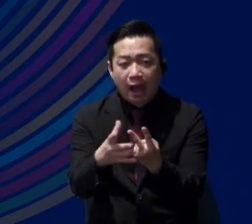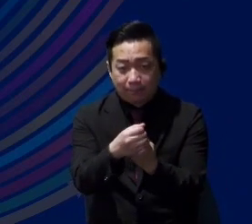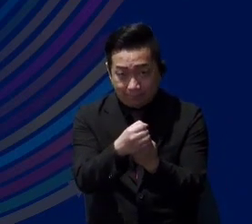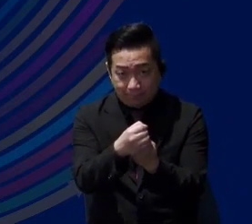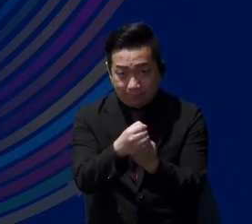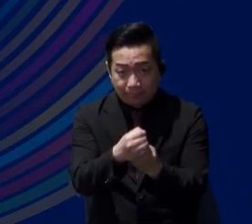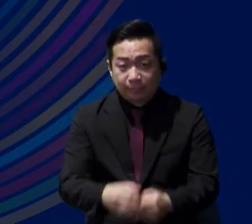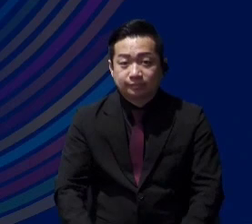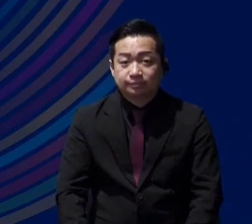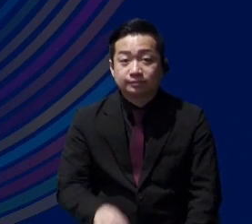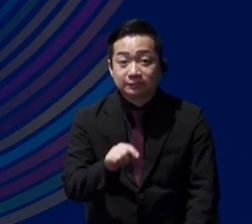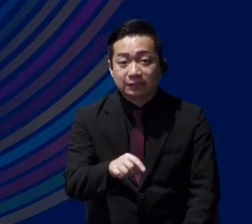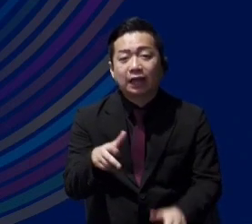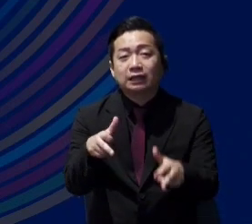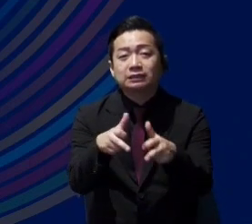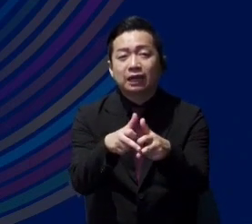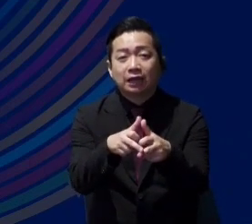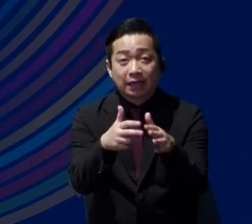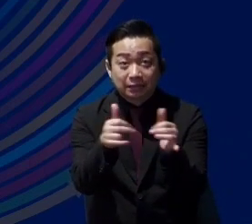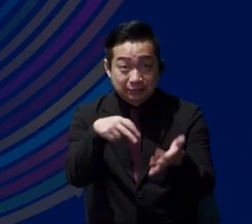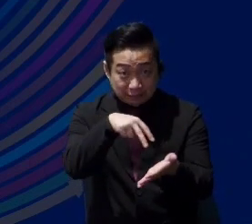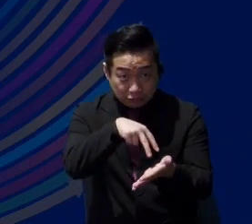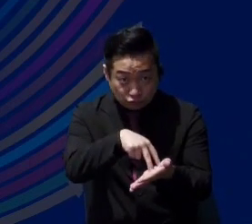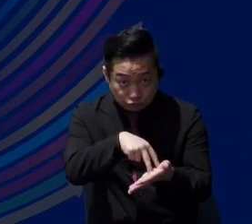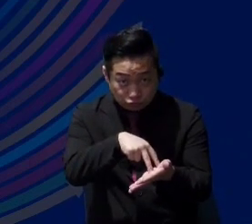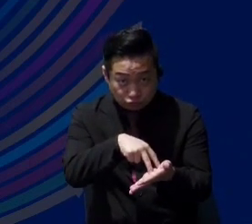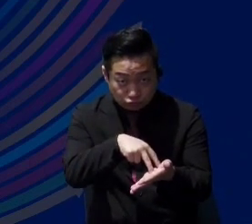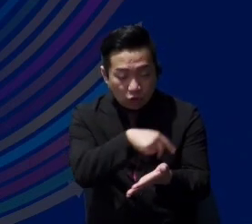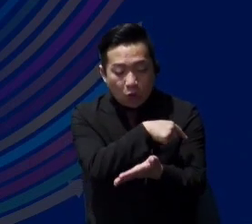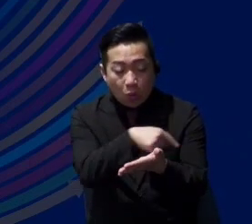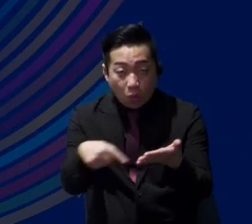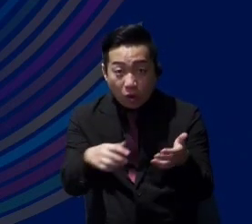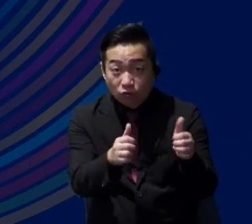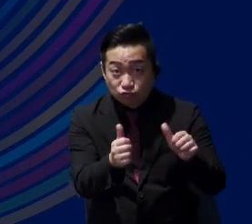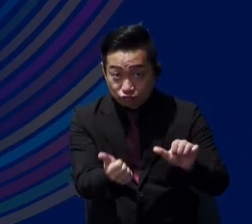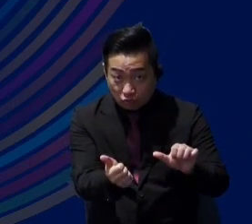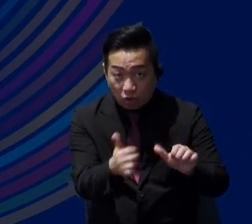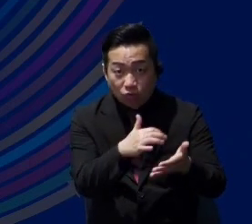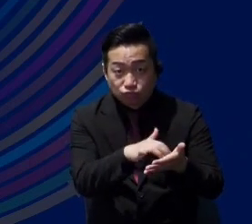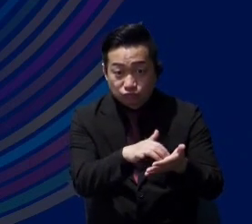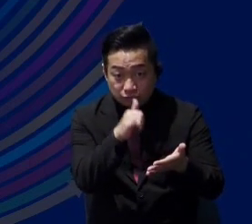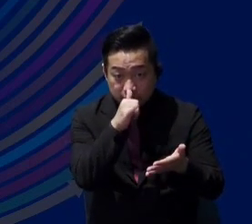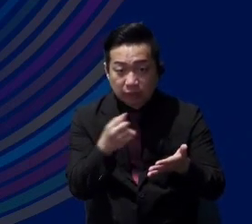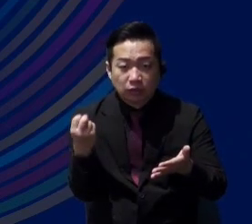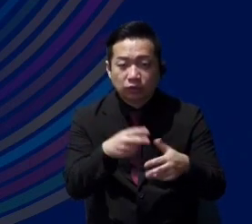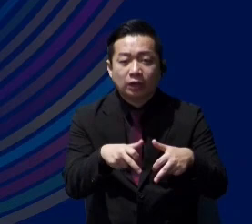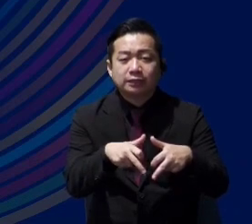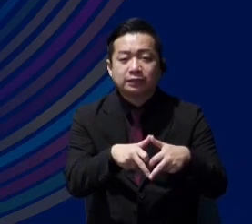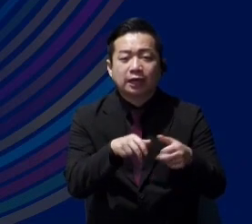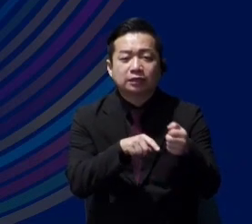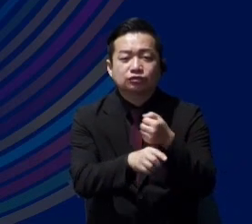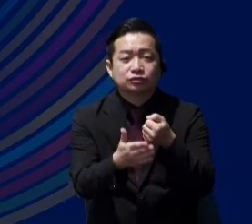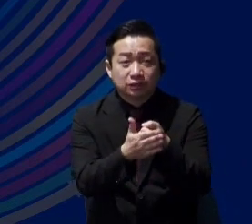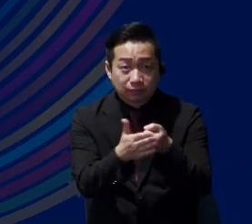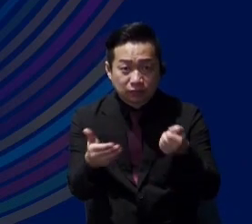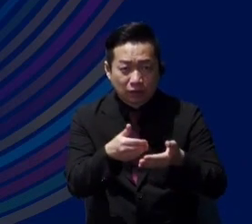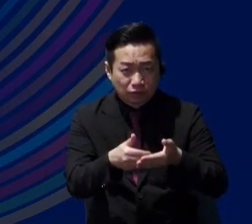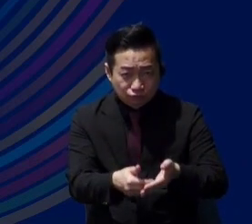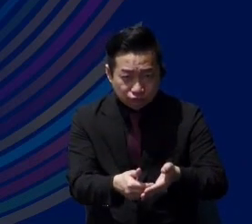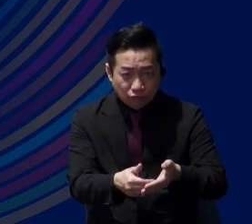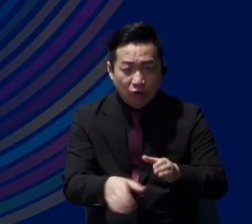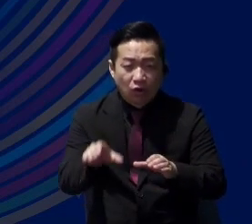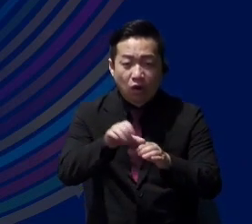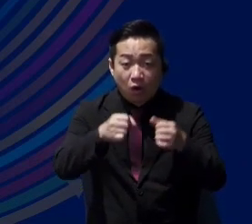on the population-based survey in 2011, and this is some weight between 0